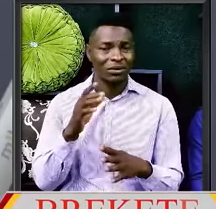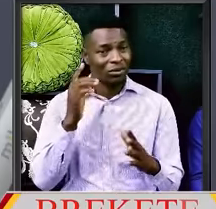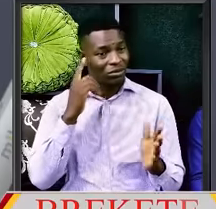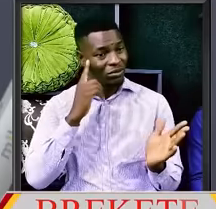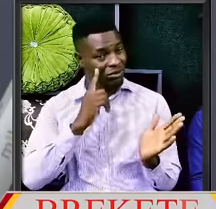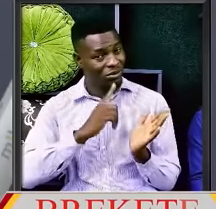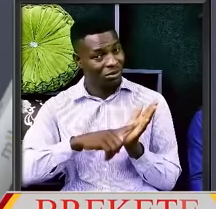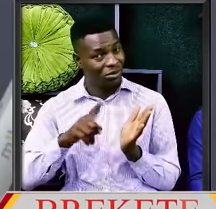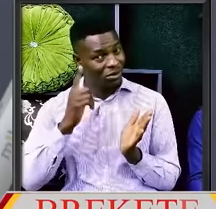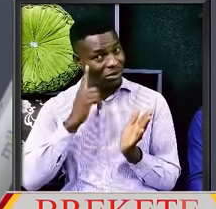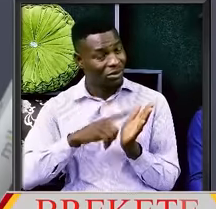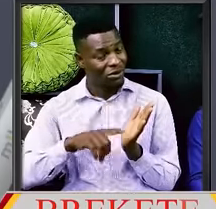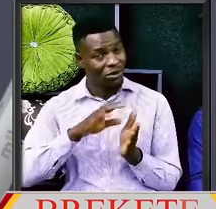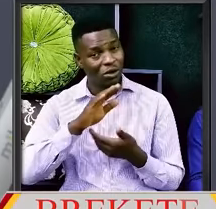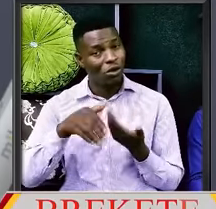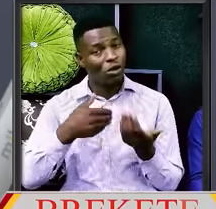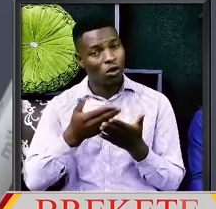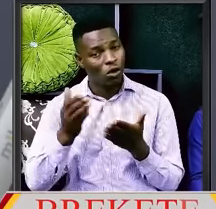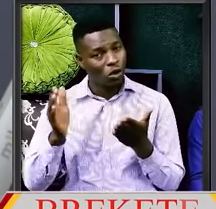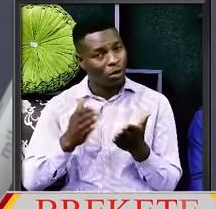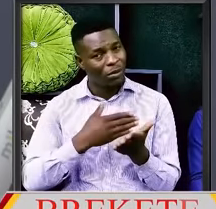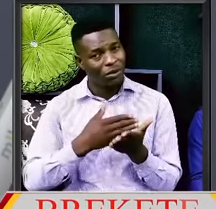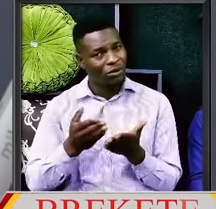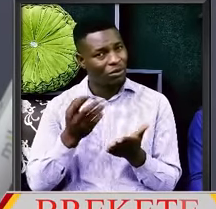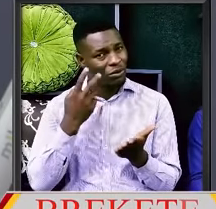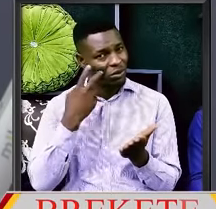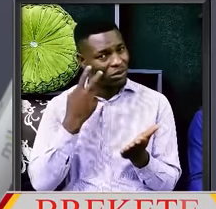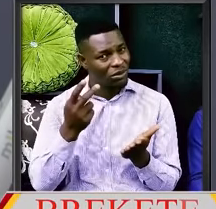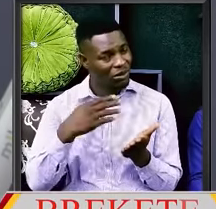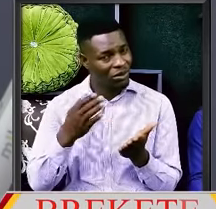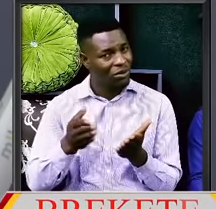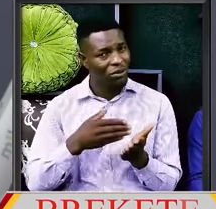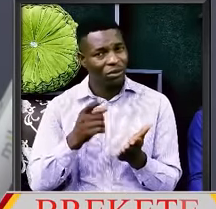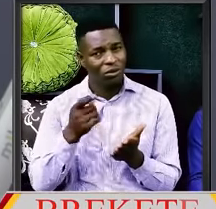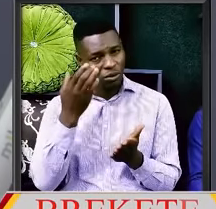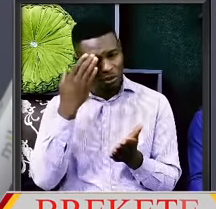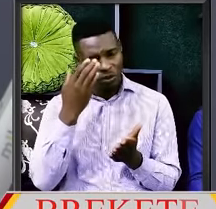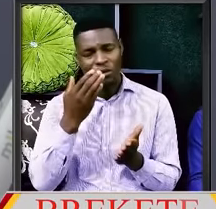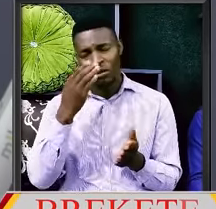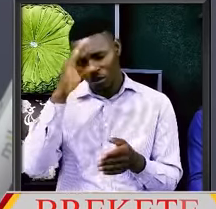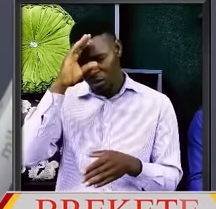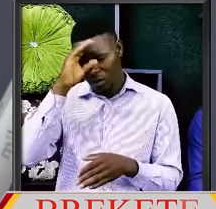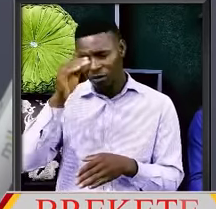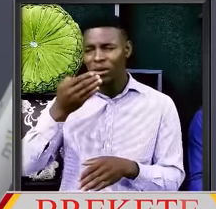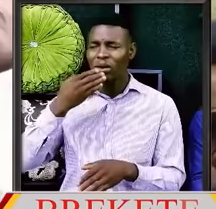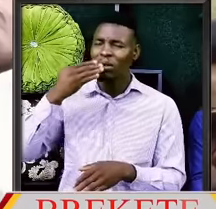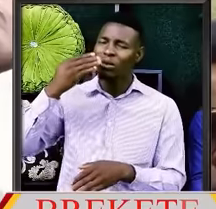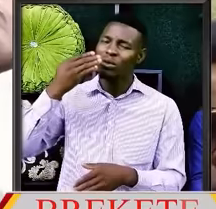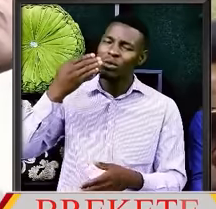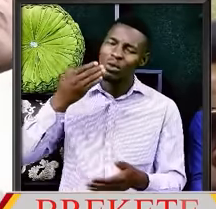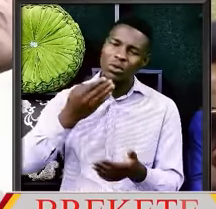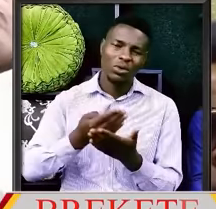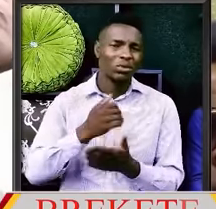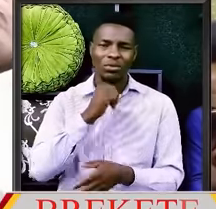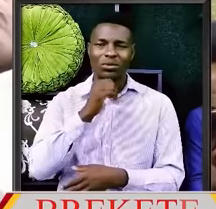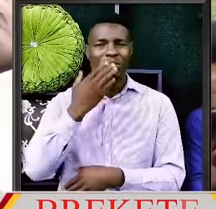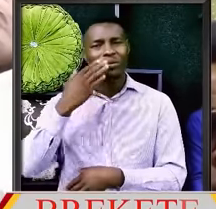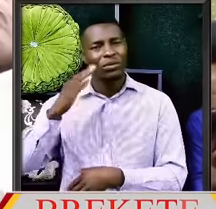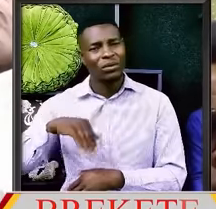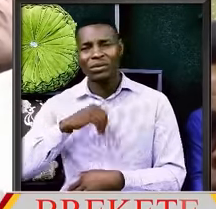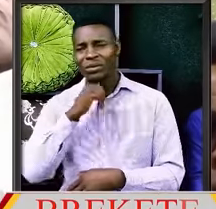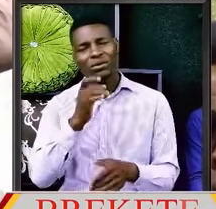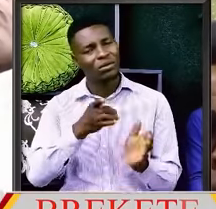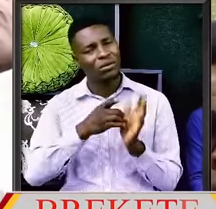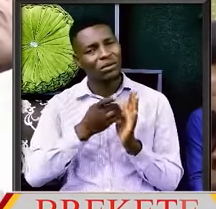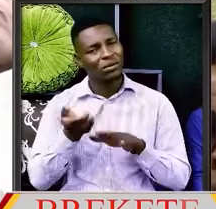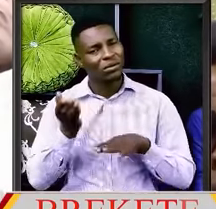you go check all his music. Now very nice boy, now very good boy. This boy not deserve to die like this. I be from Edo,